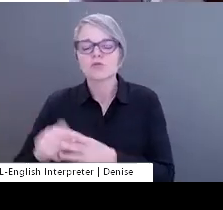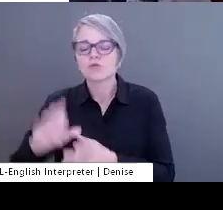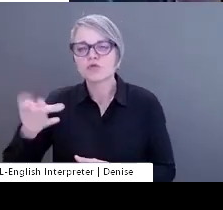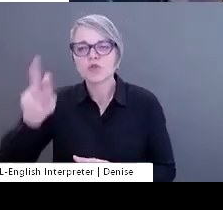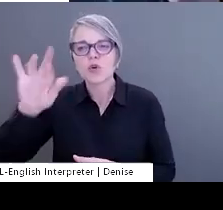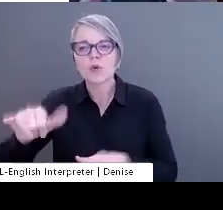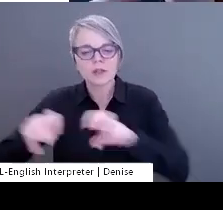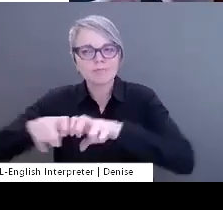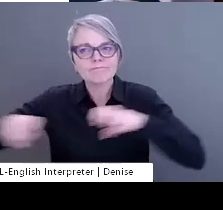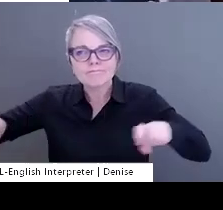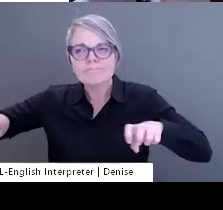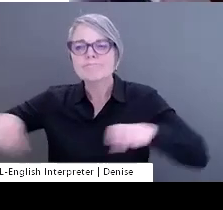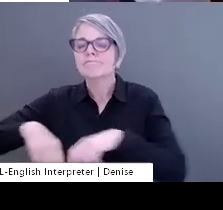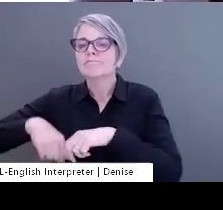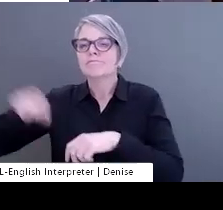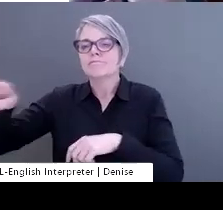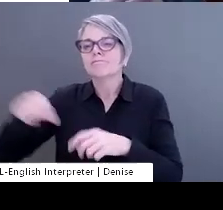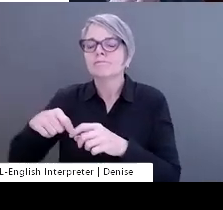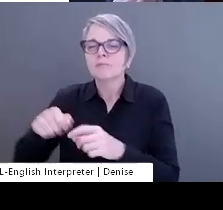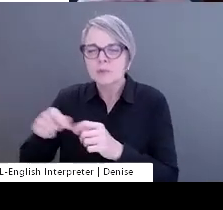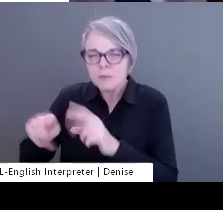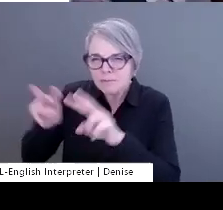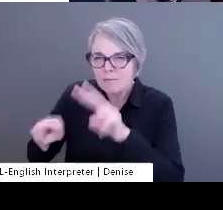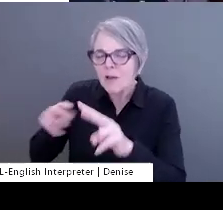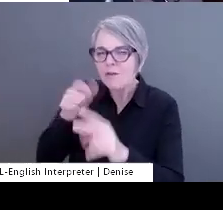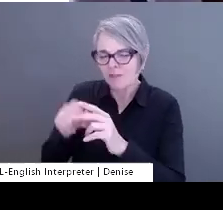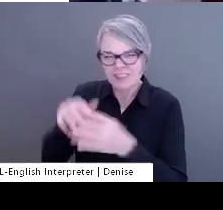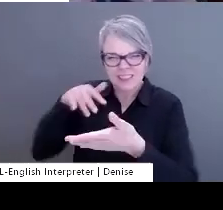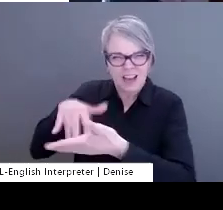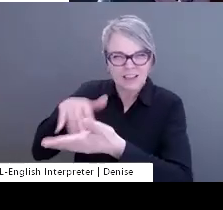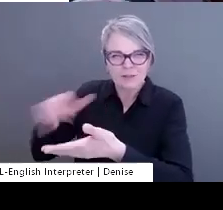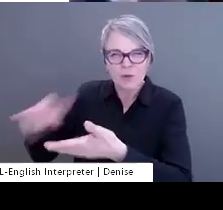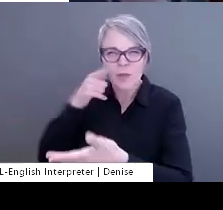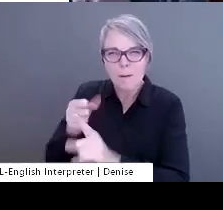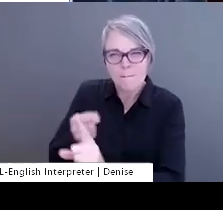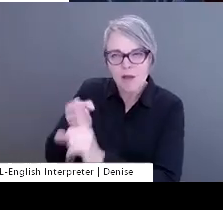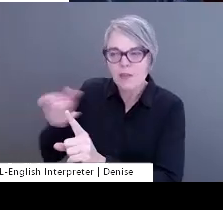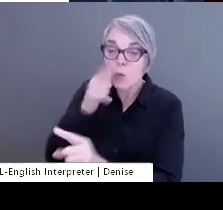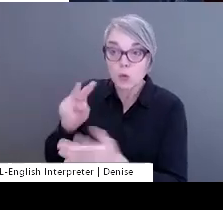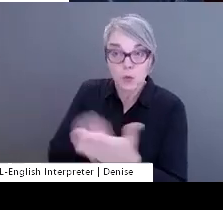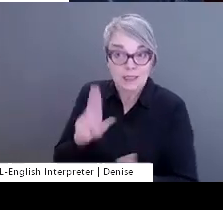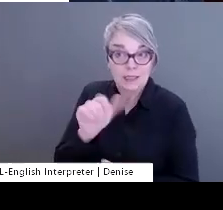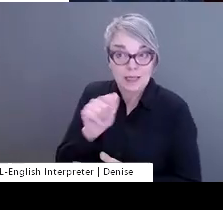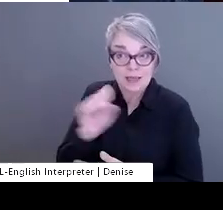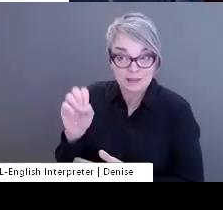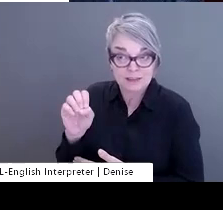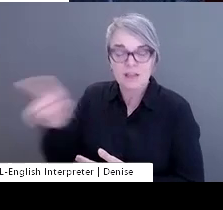case, and they would read the case, and then they would also complete measures where they scored on their level